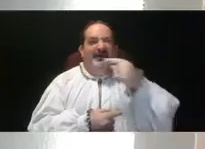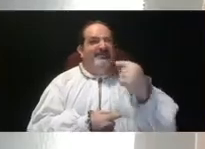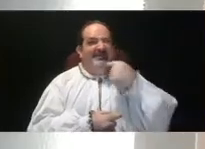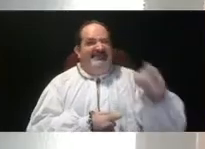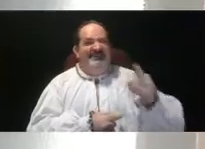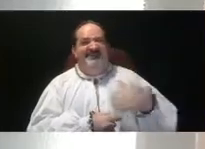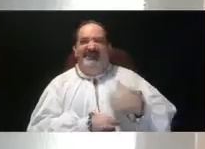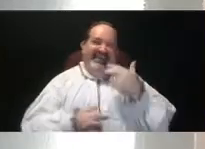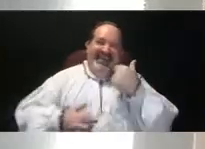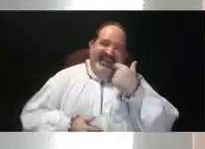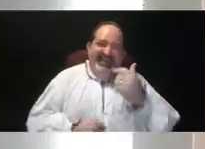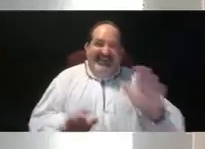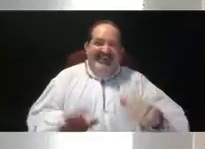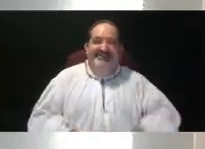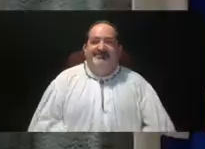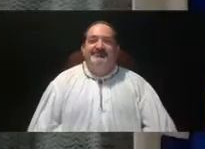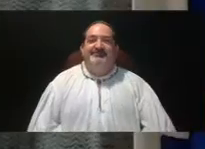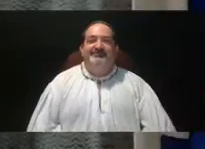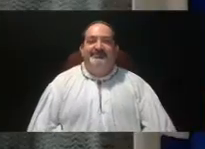guy.